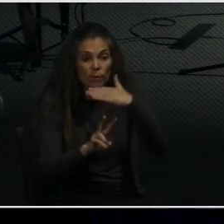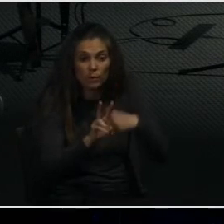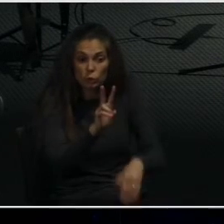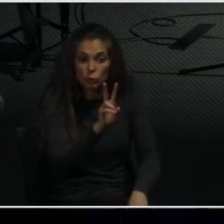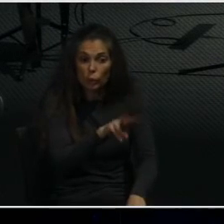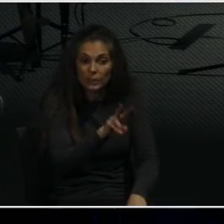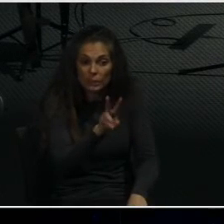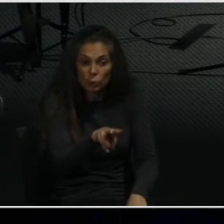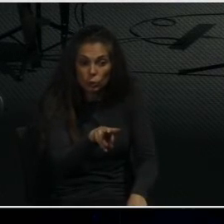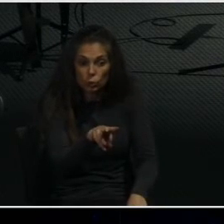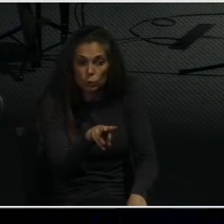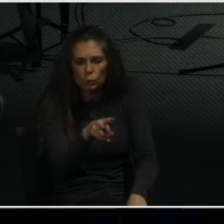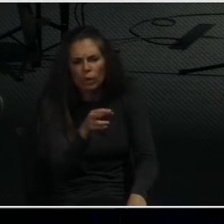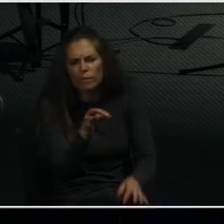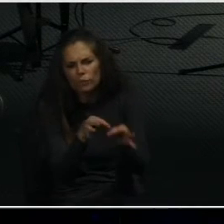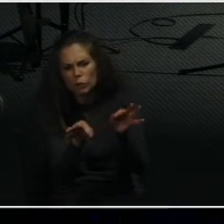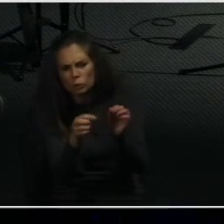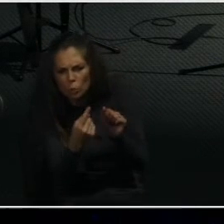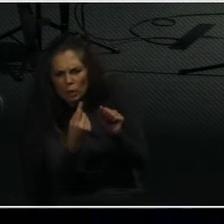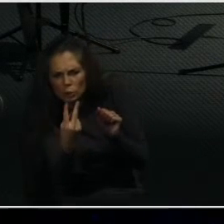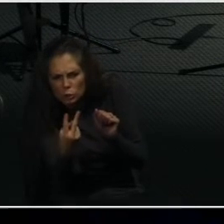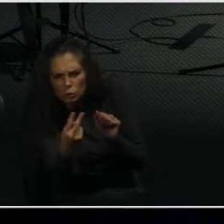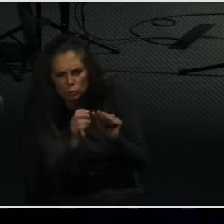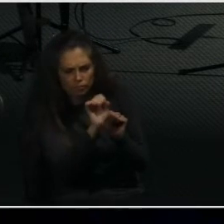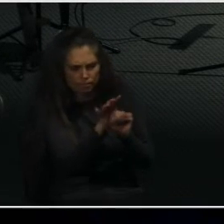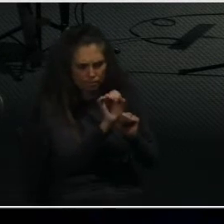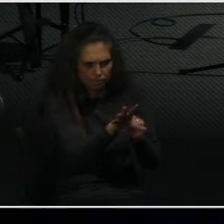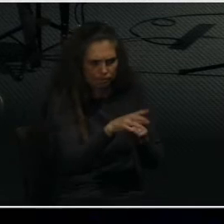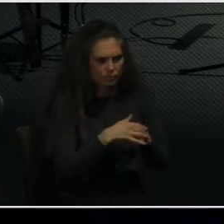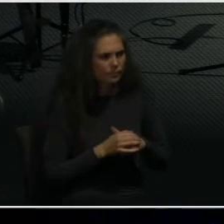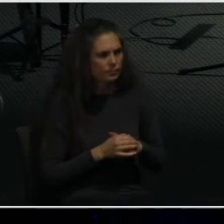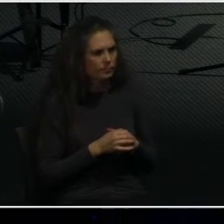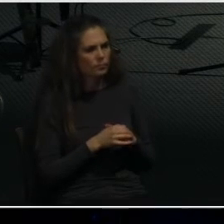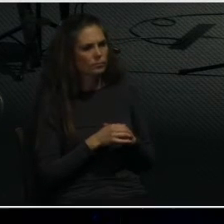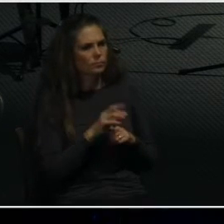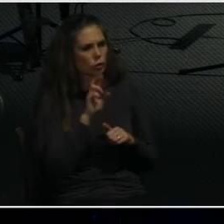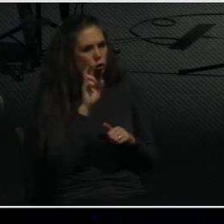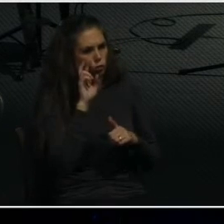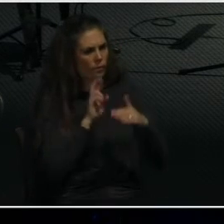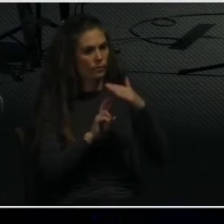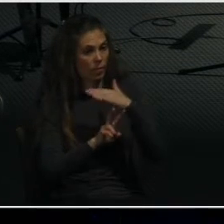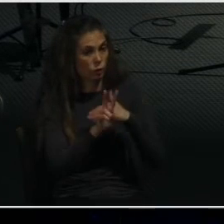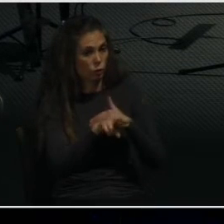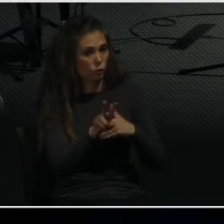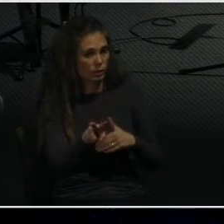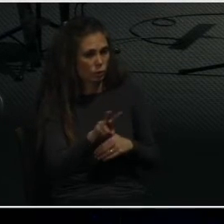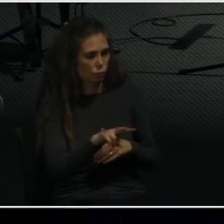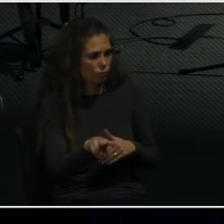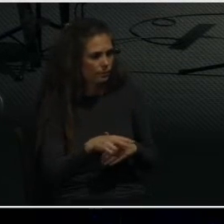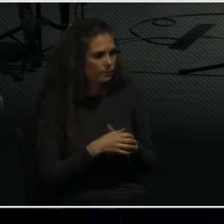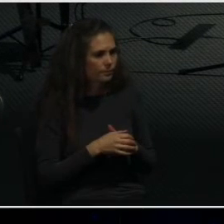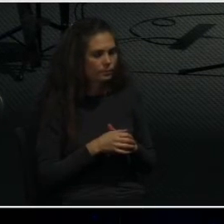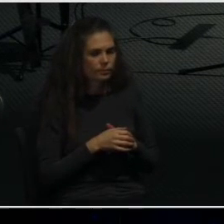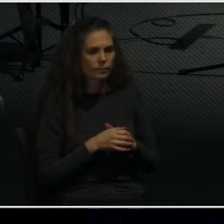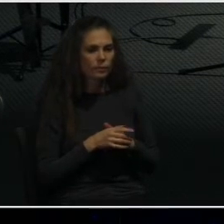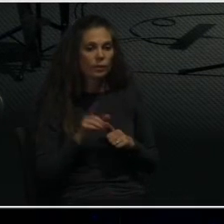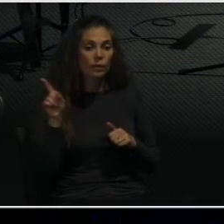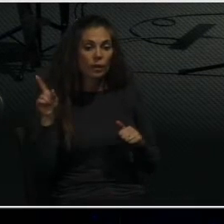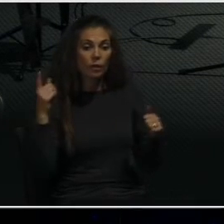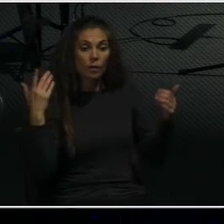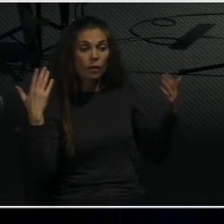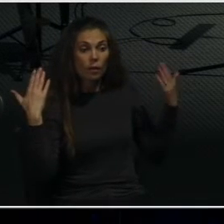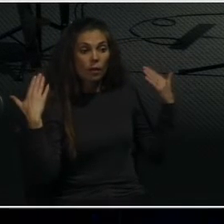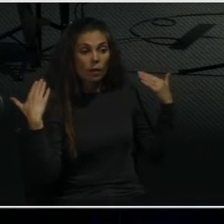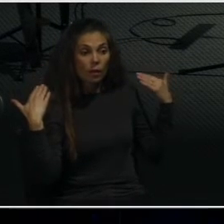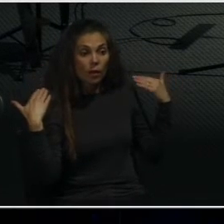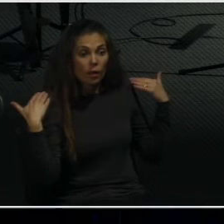or just listen to verses 1 and 2 of Revelation 22. Then the angel showed me the river of